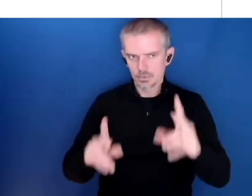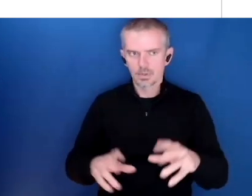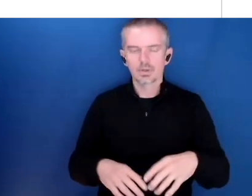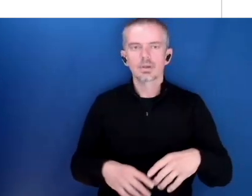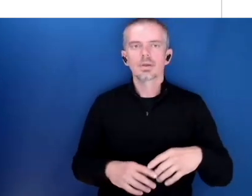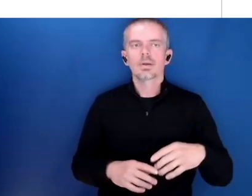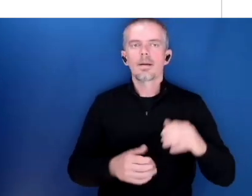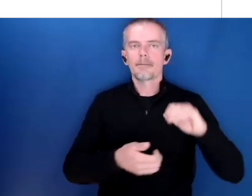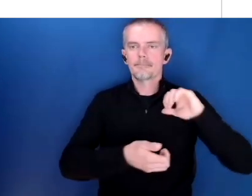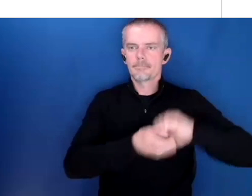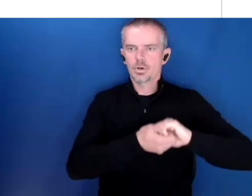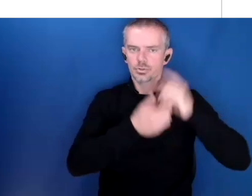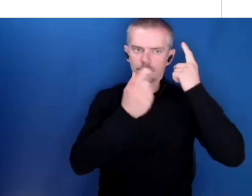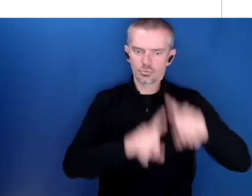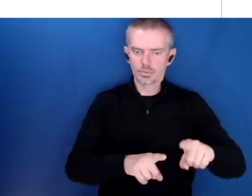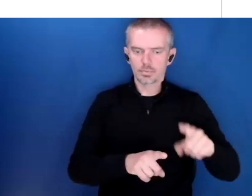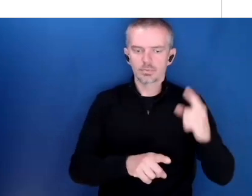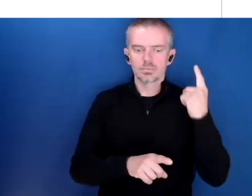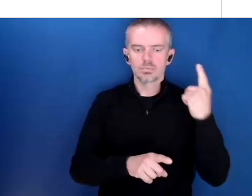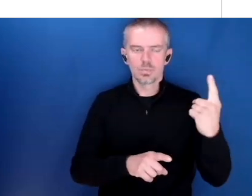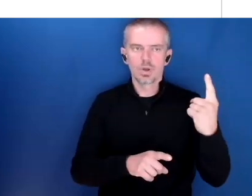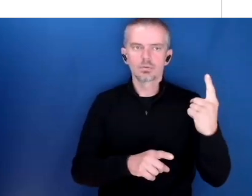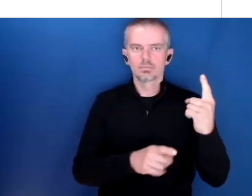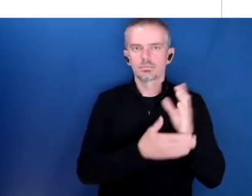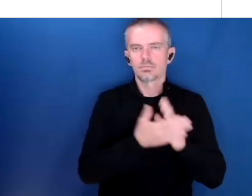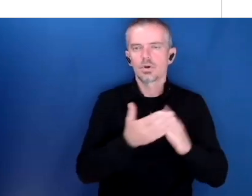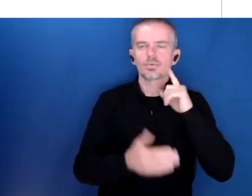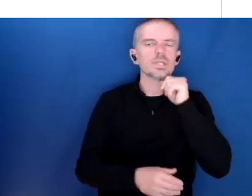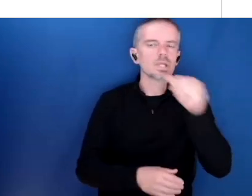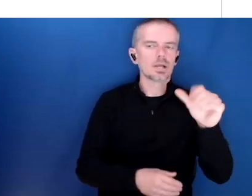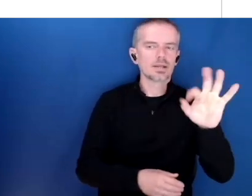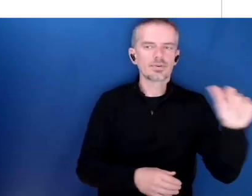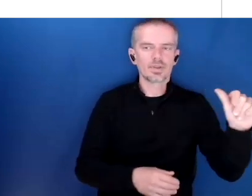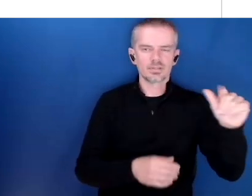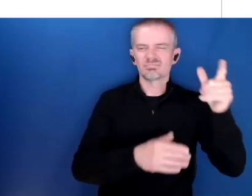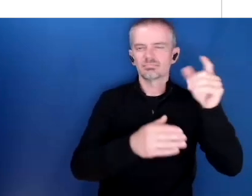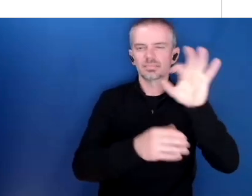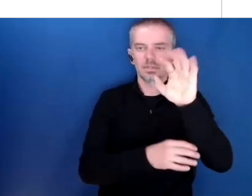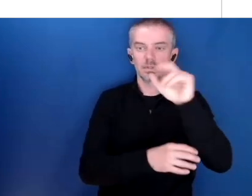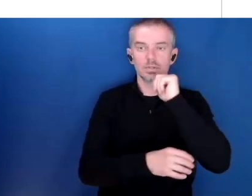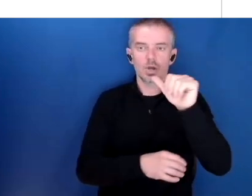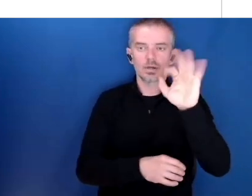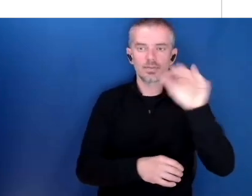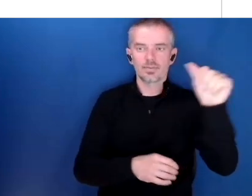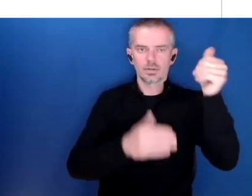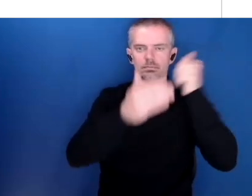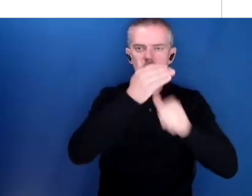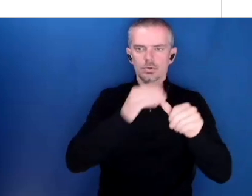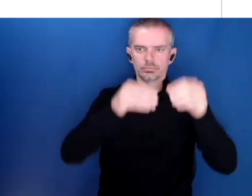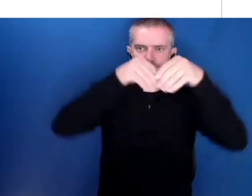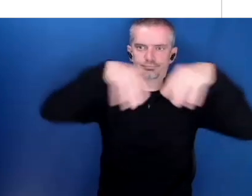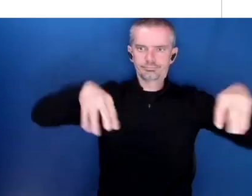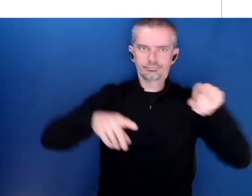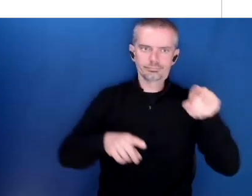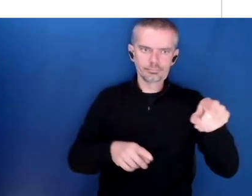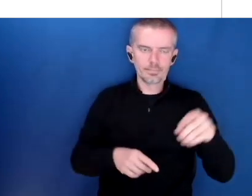the non-federal financial assistance agreements. Key features are that they mutually benefit, mutual